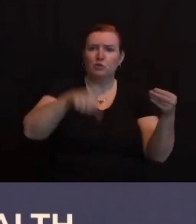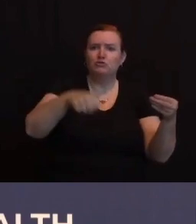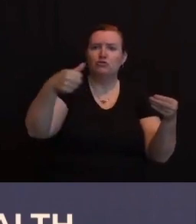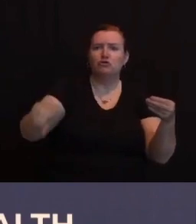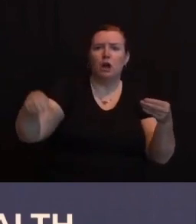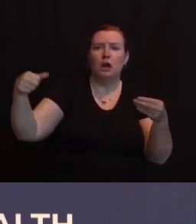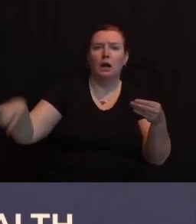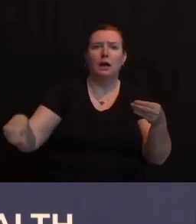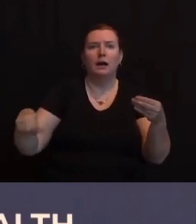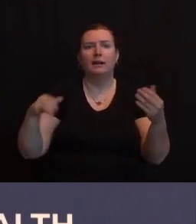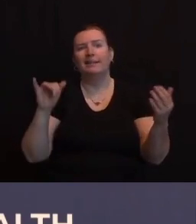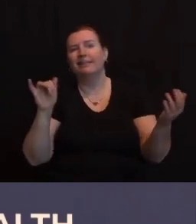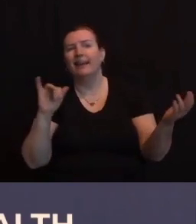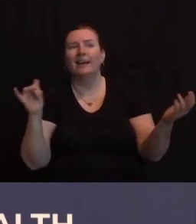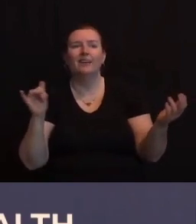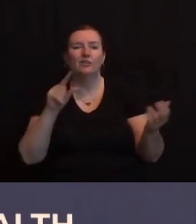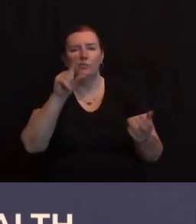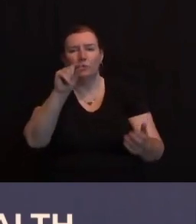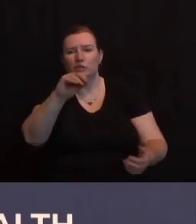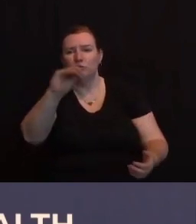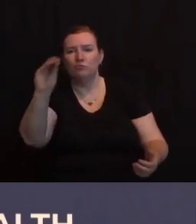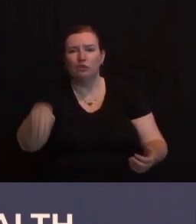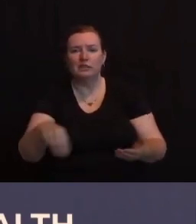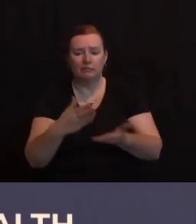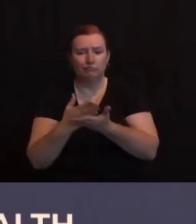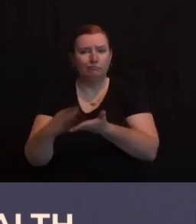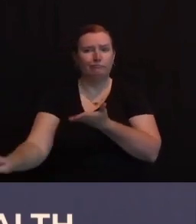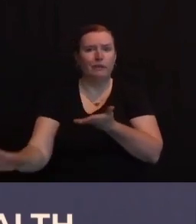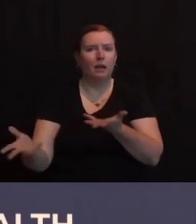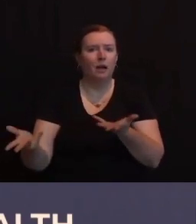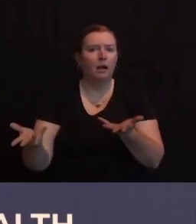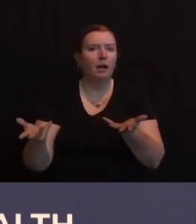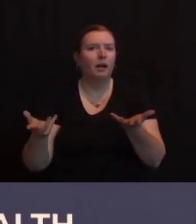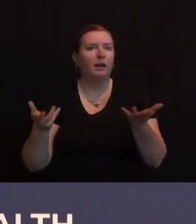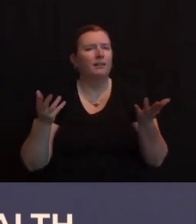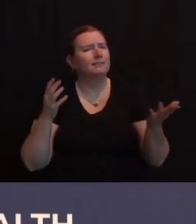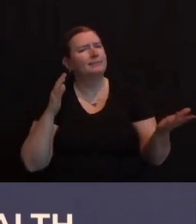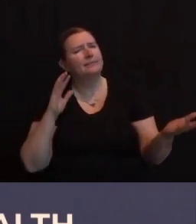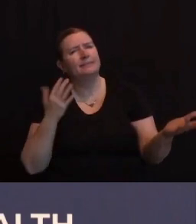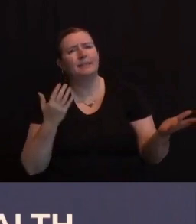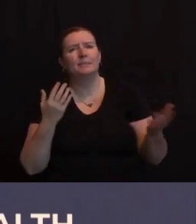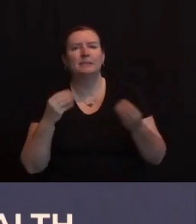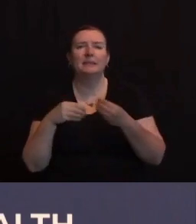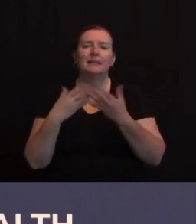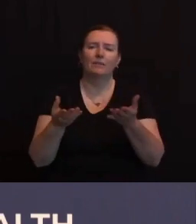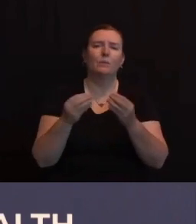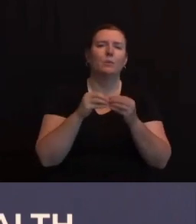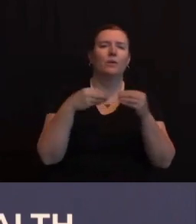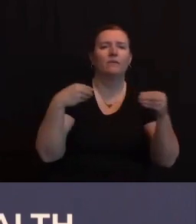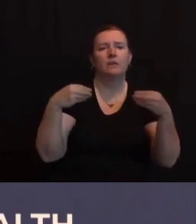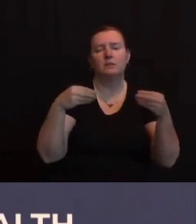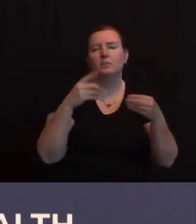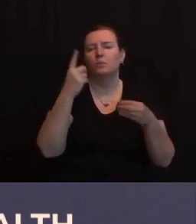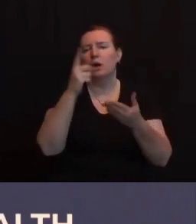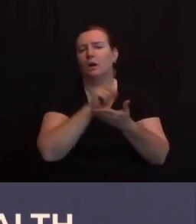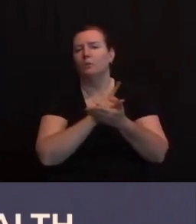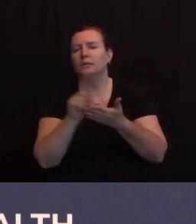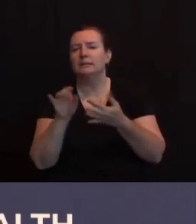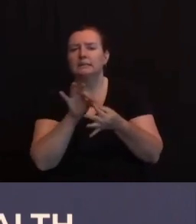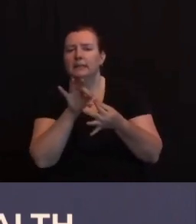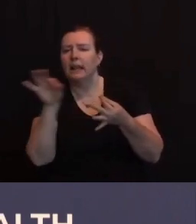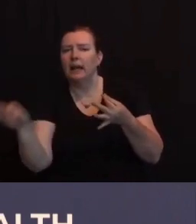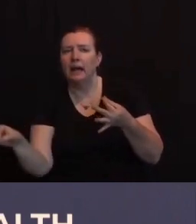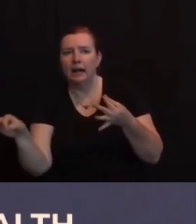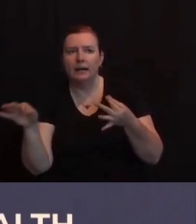20s, but the week-long grace period seems to have dropped that to about 2%. Do you think that that should be